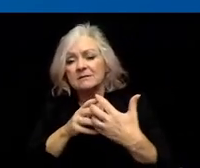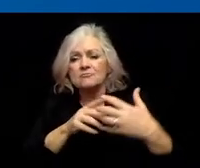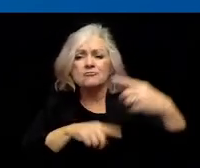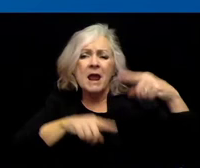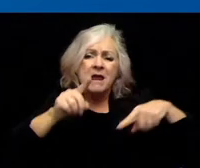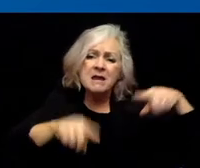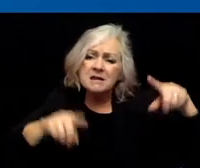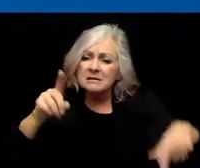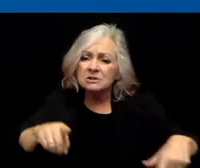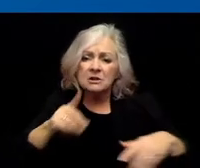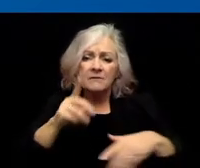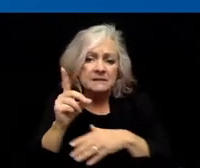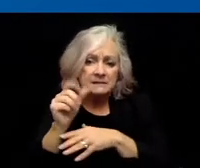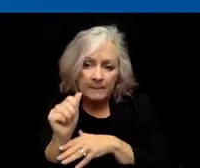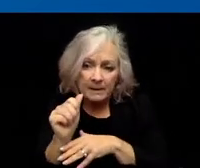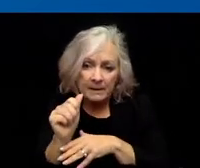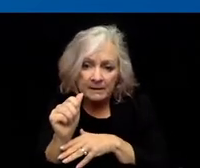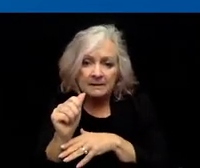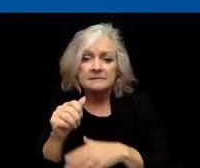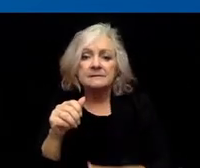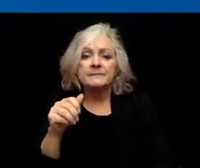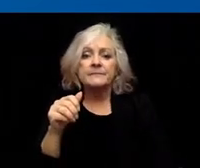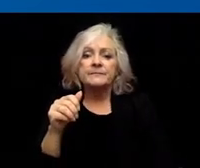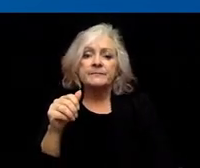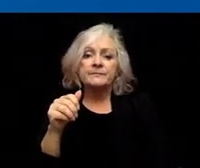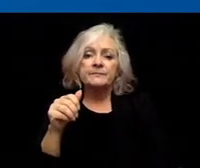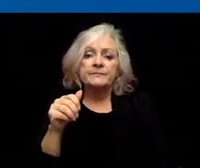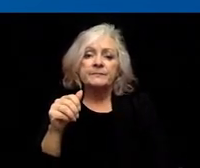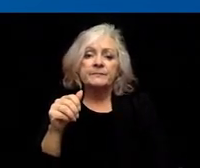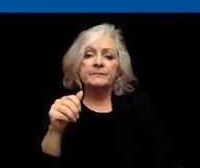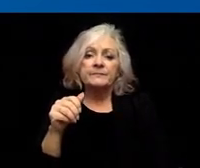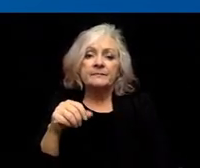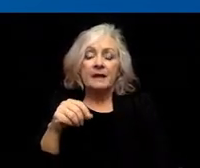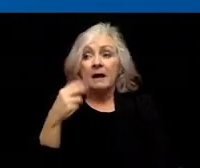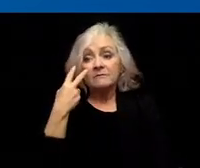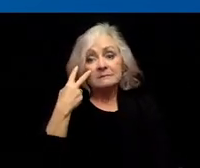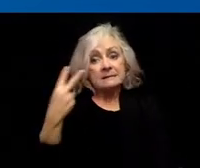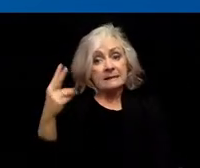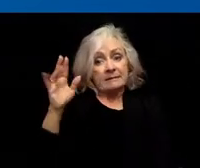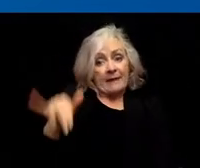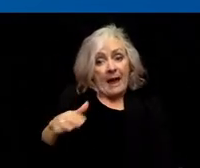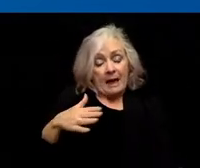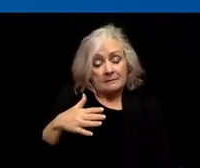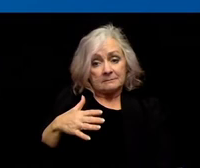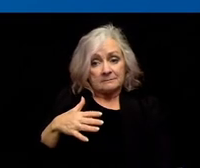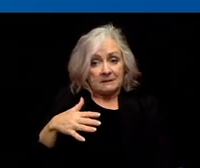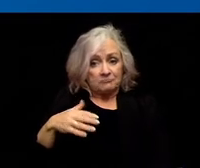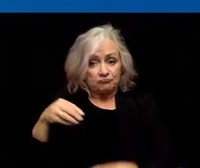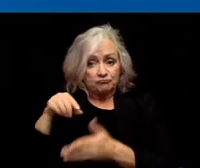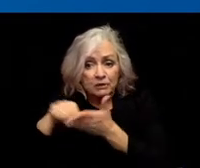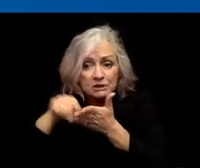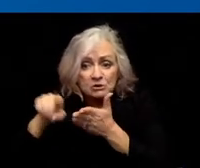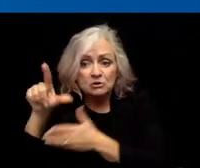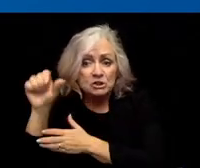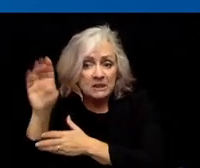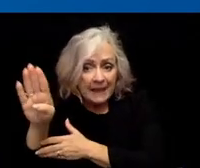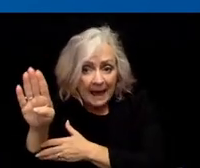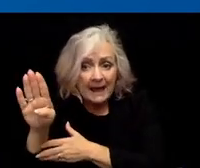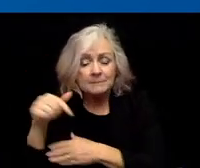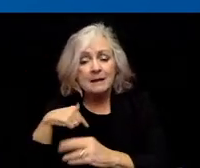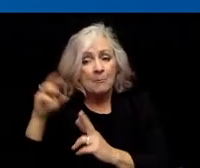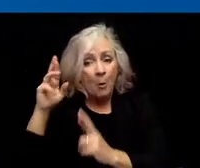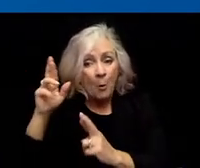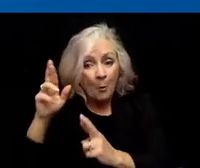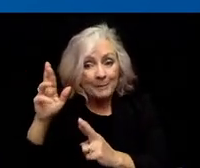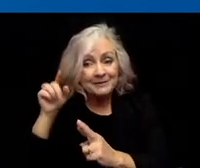I'm seeing this play out in my colleagues' research labs and practices. So I'm hopeful that this will be a pattern that